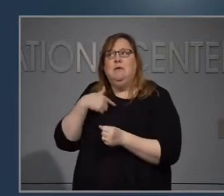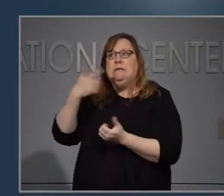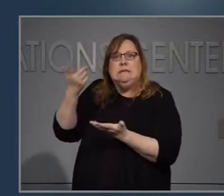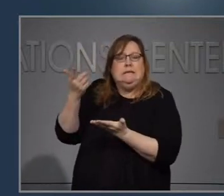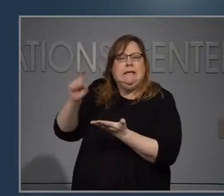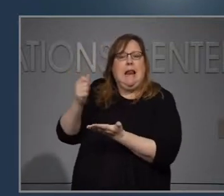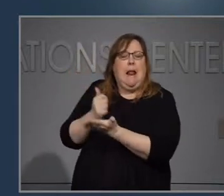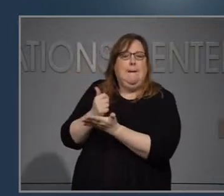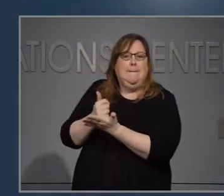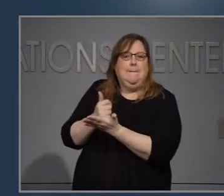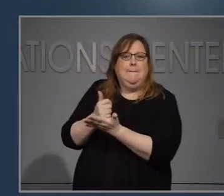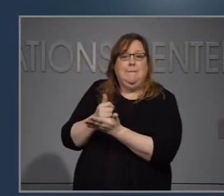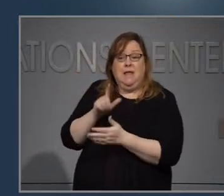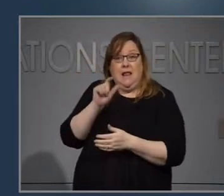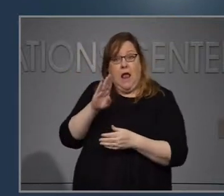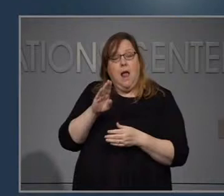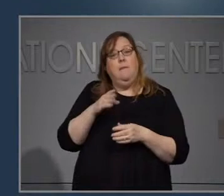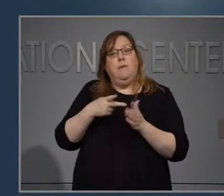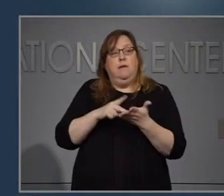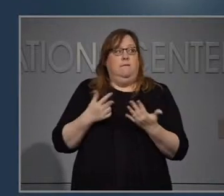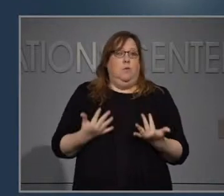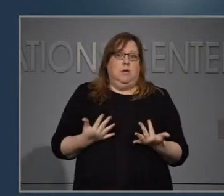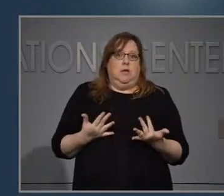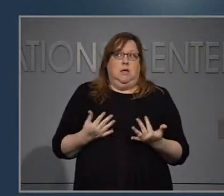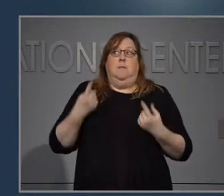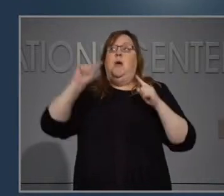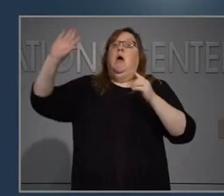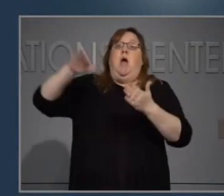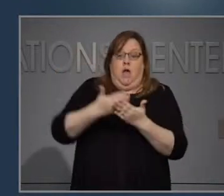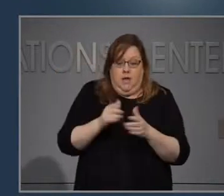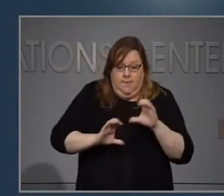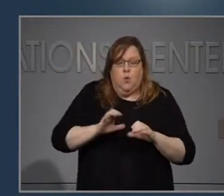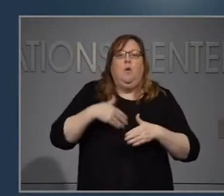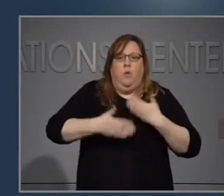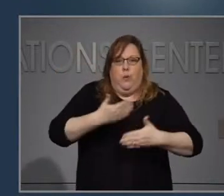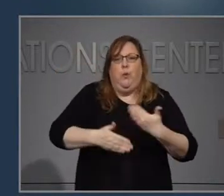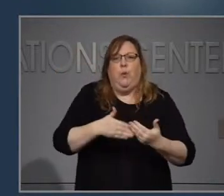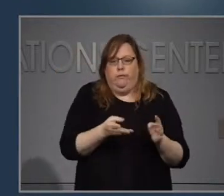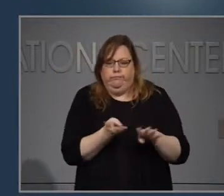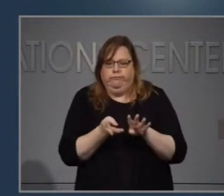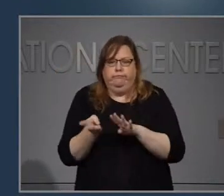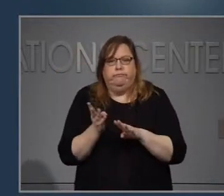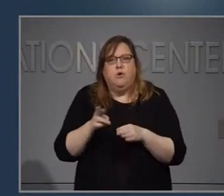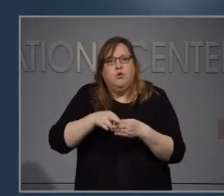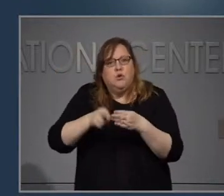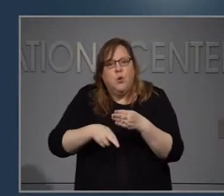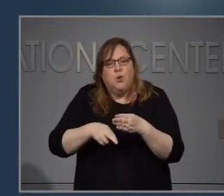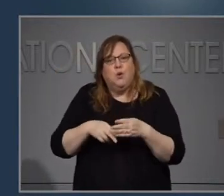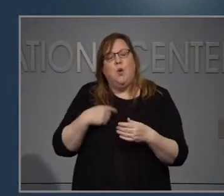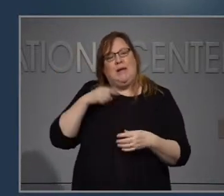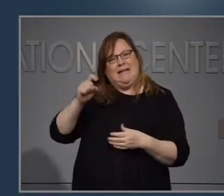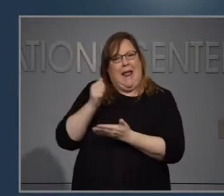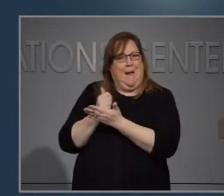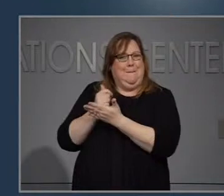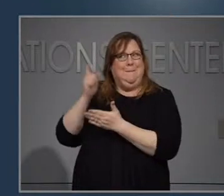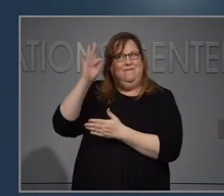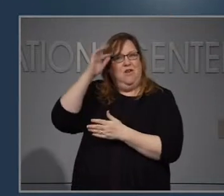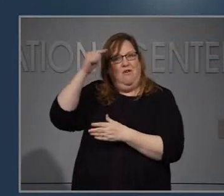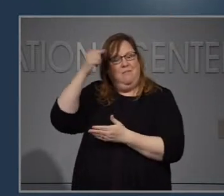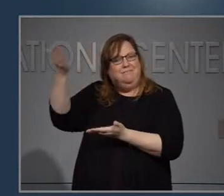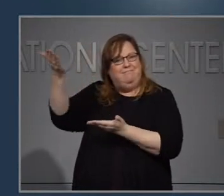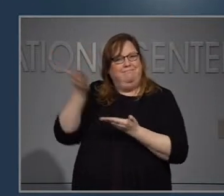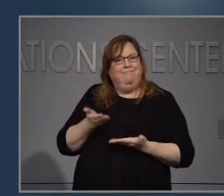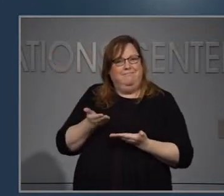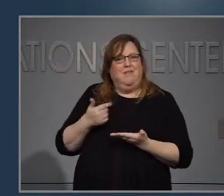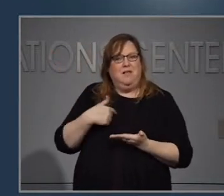and action is needed to address these supply issues right now. We'd also like to see more federal testing sites here in